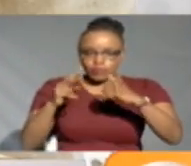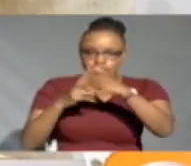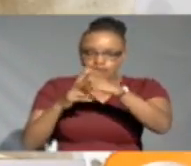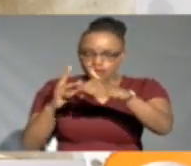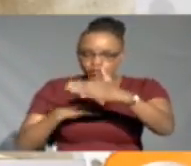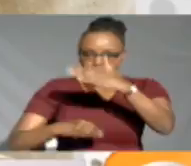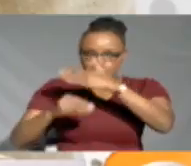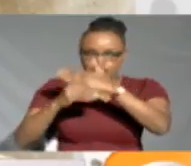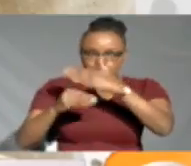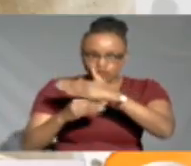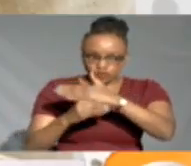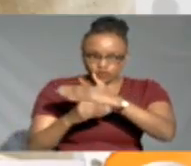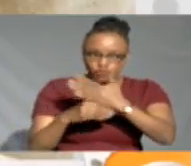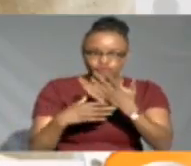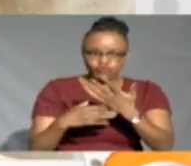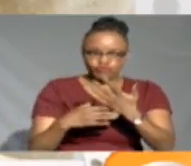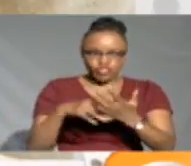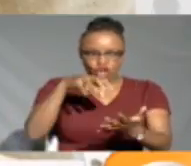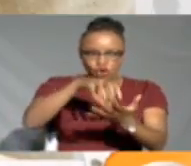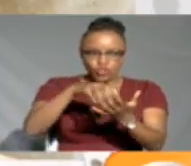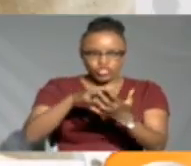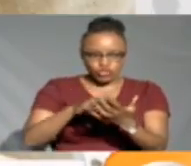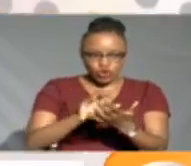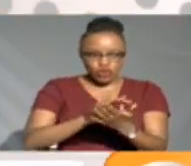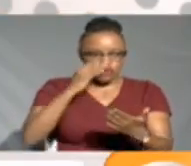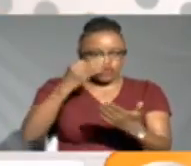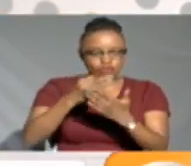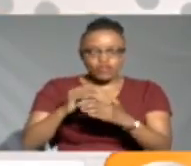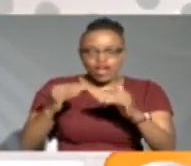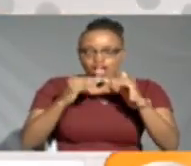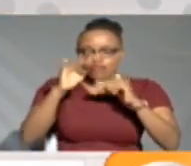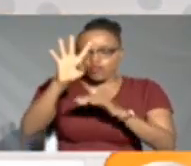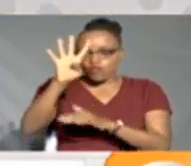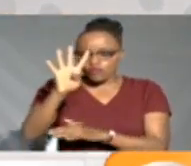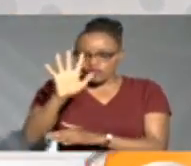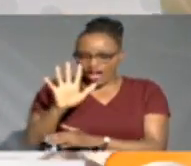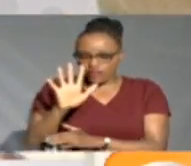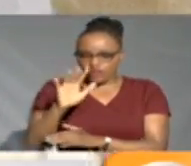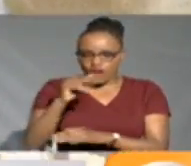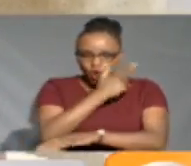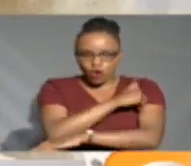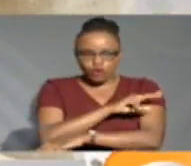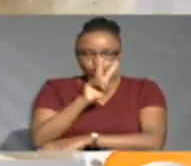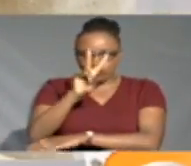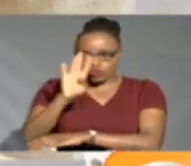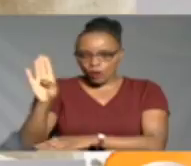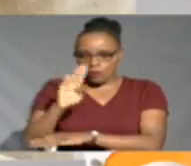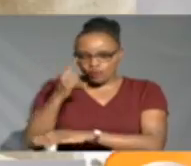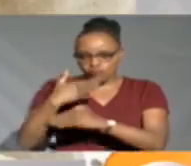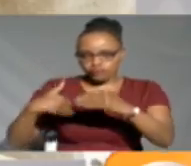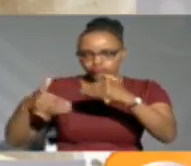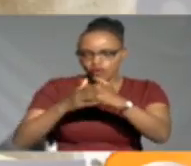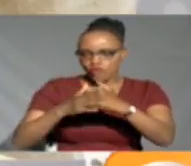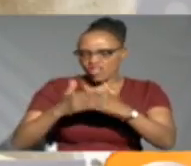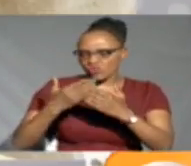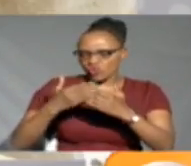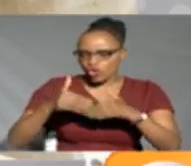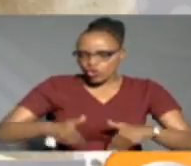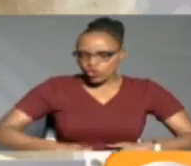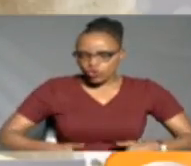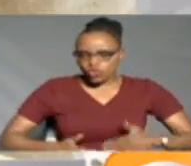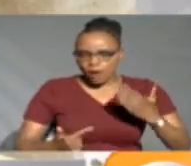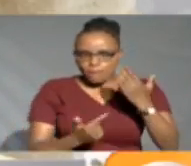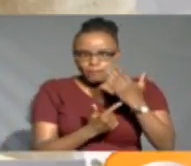additional conditional funds, 4.3 billion shillings for level 5 hospitals, 2 billion shillings for rehabilitation of youth polytechnics,